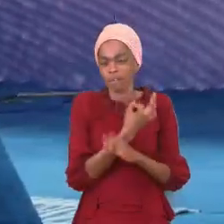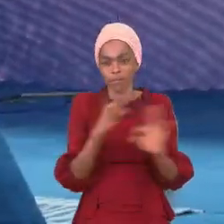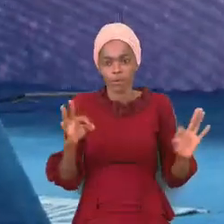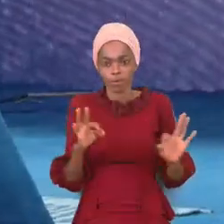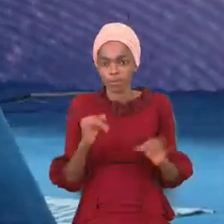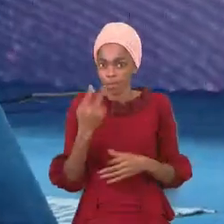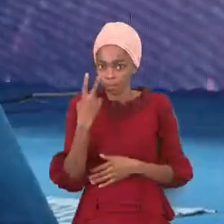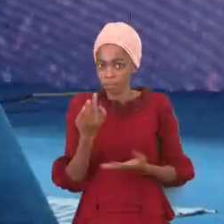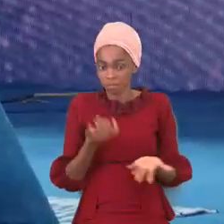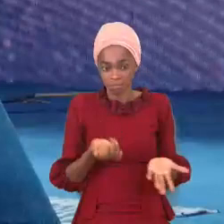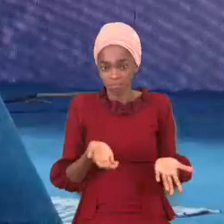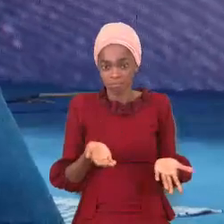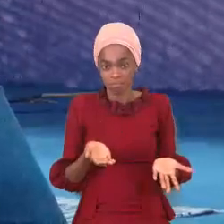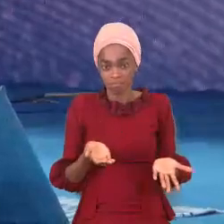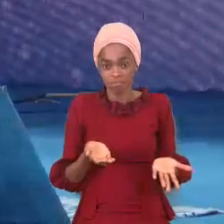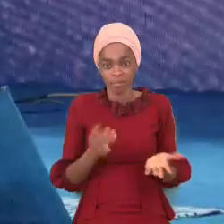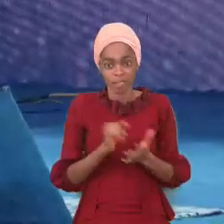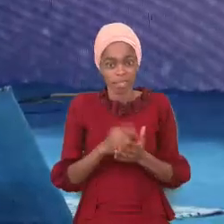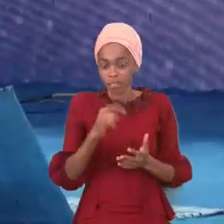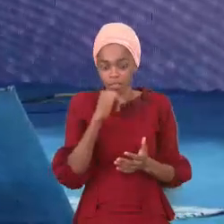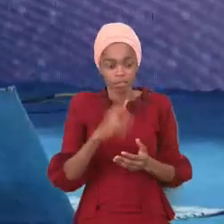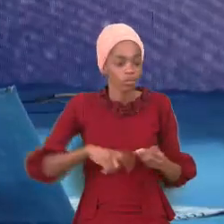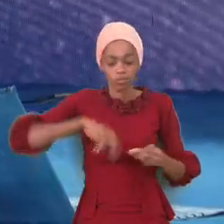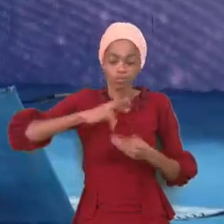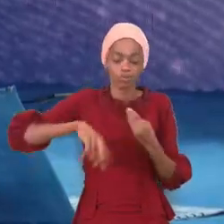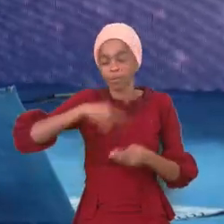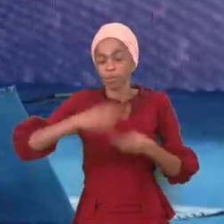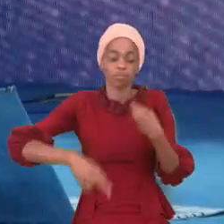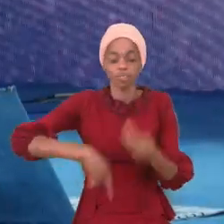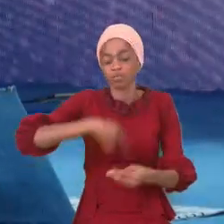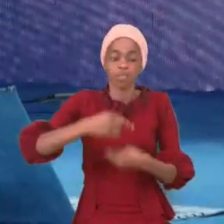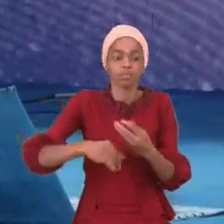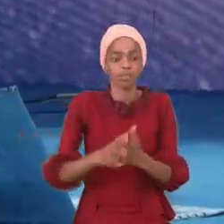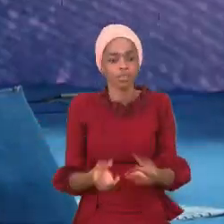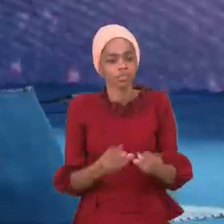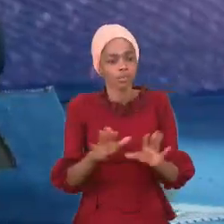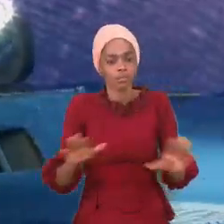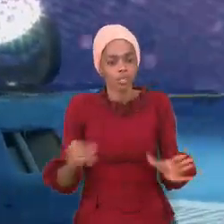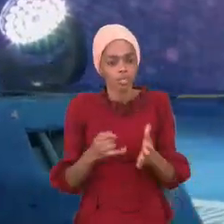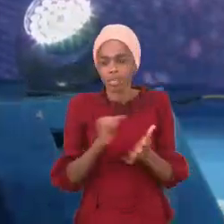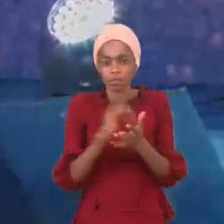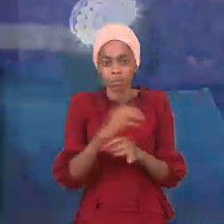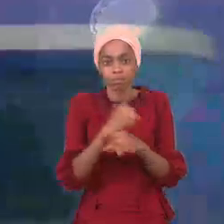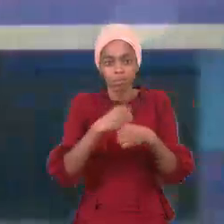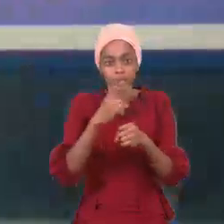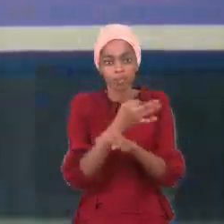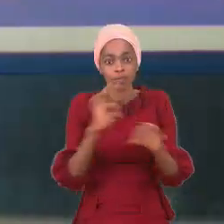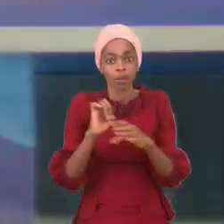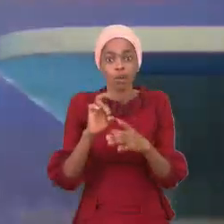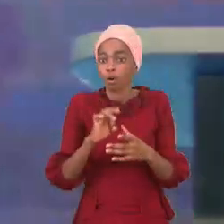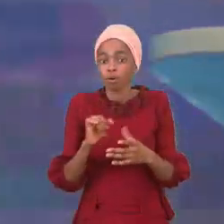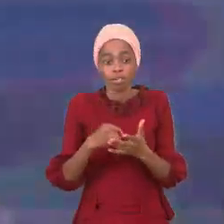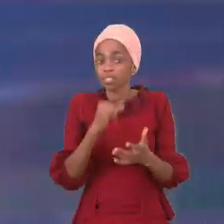see that? It's not rolling on the ground will set you free. It's not going to drink out of the water of